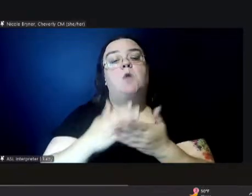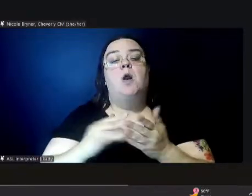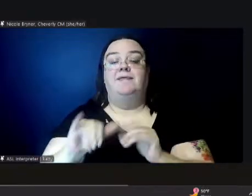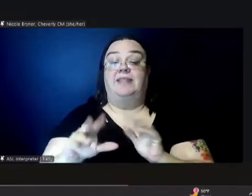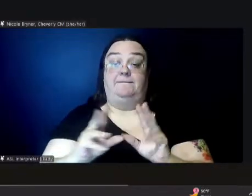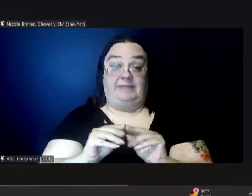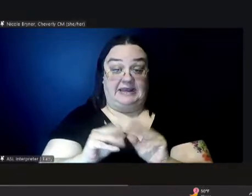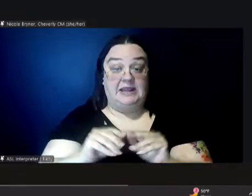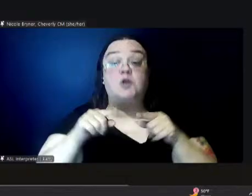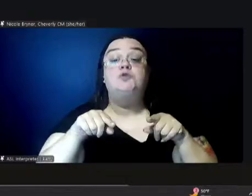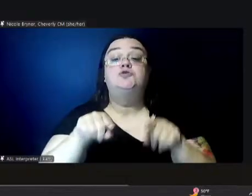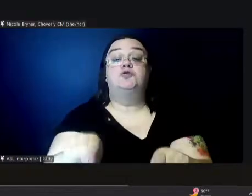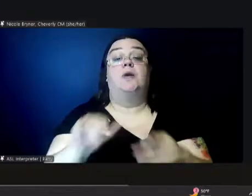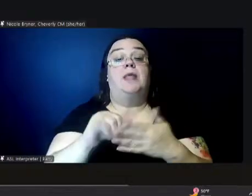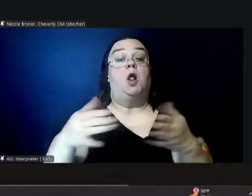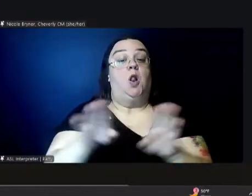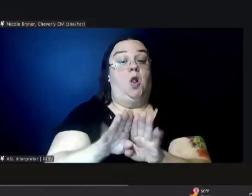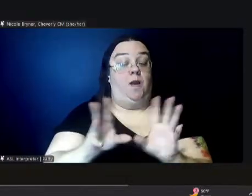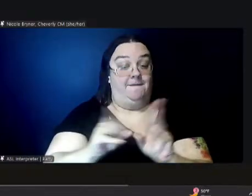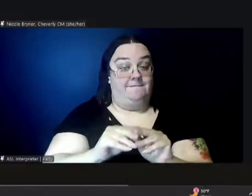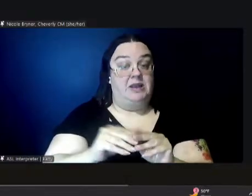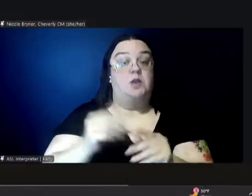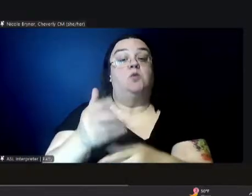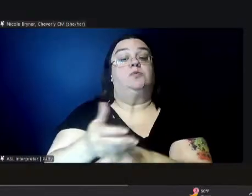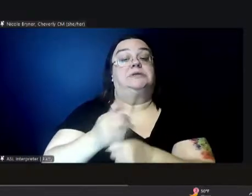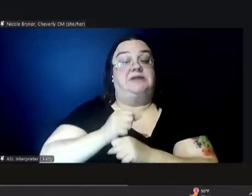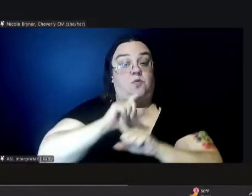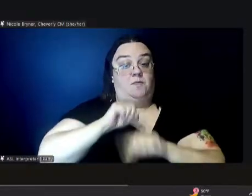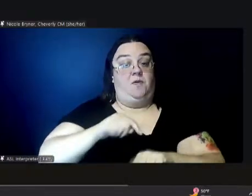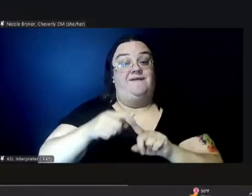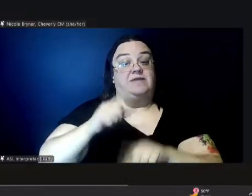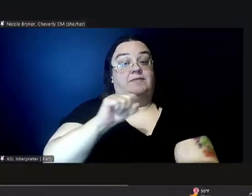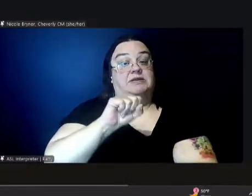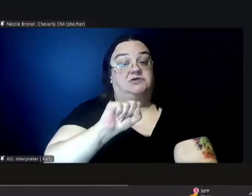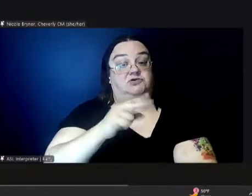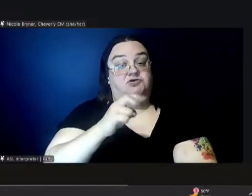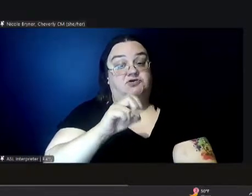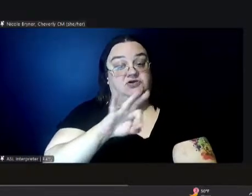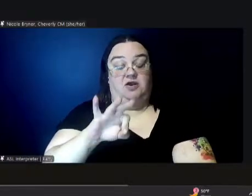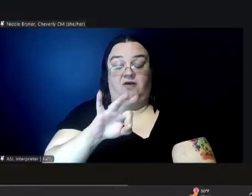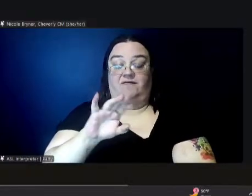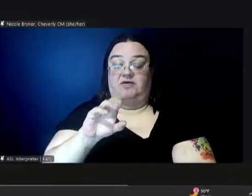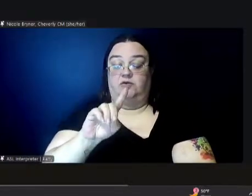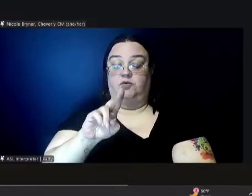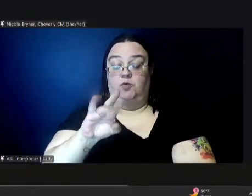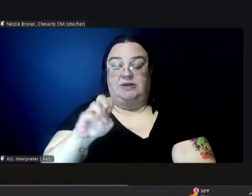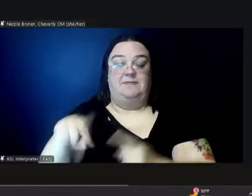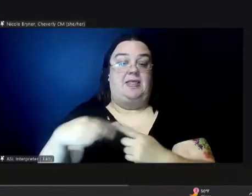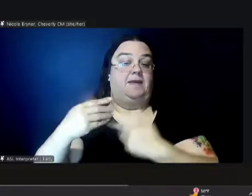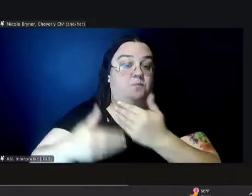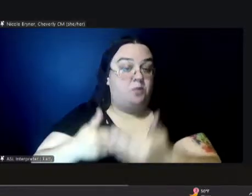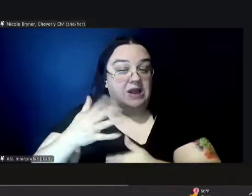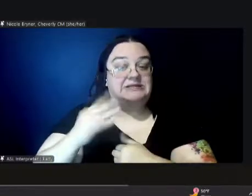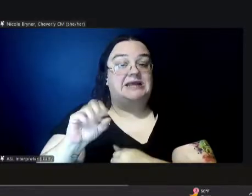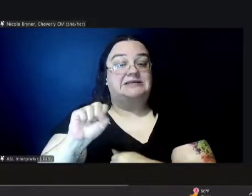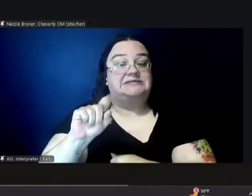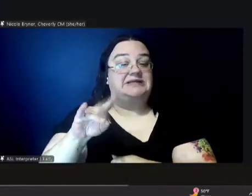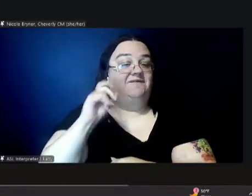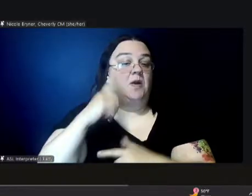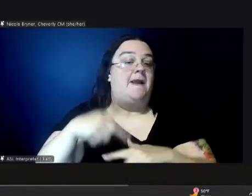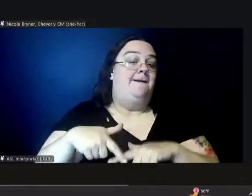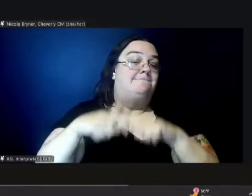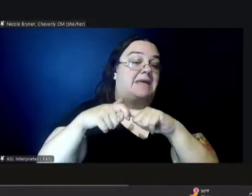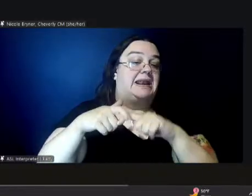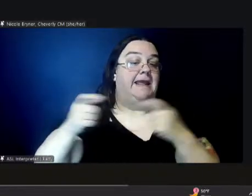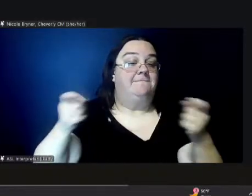During the closed meeting, the Mayor and Council received a report from Sheriff DeWeese on the process and status of the pending administrative investigation